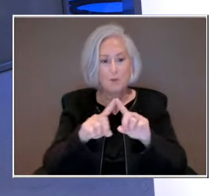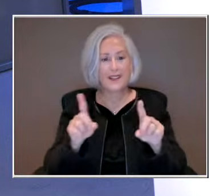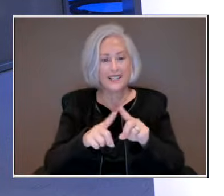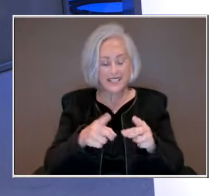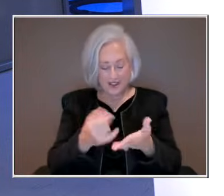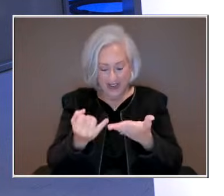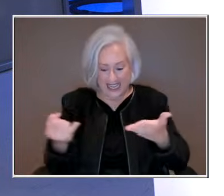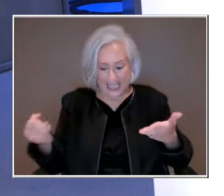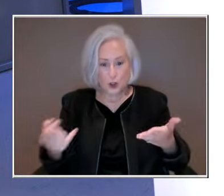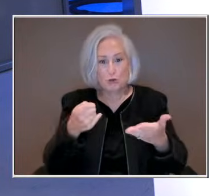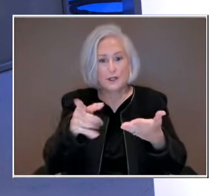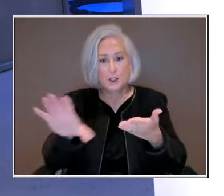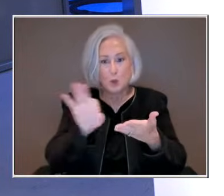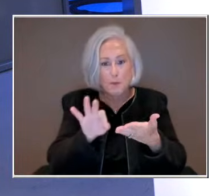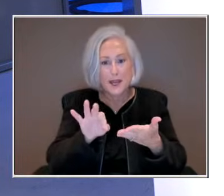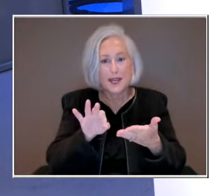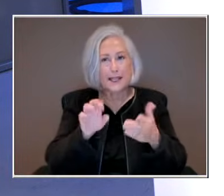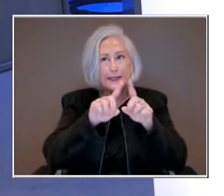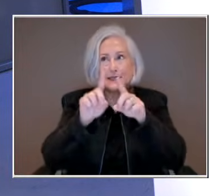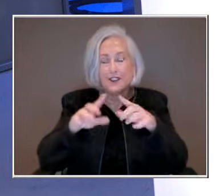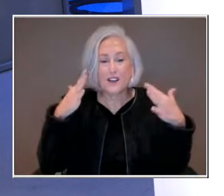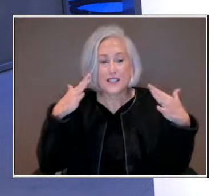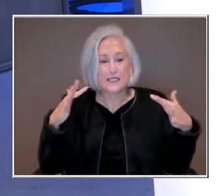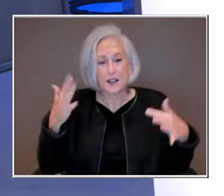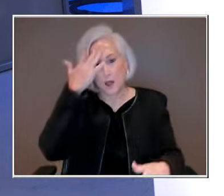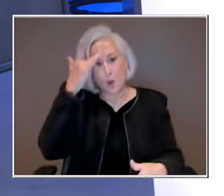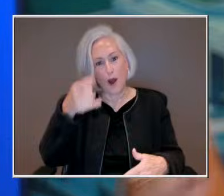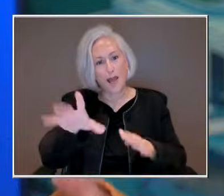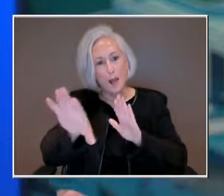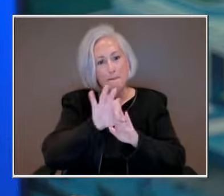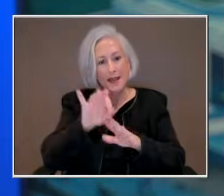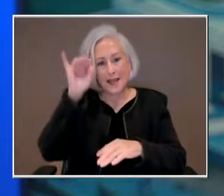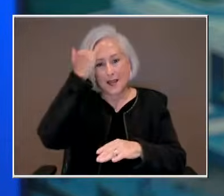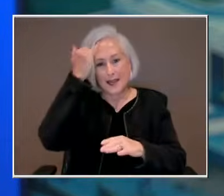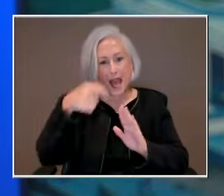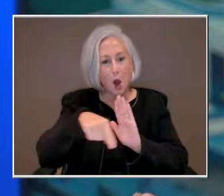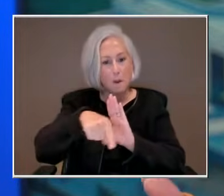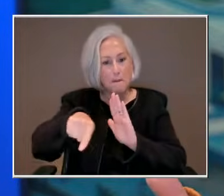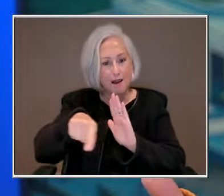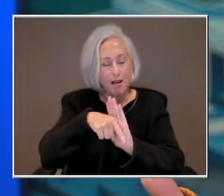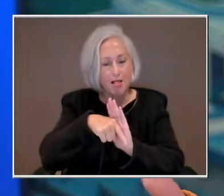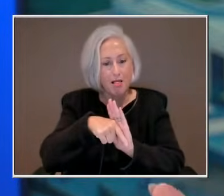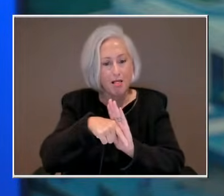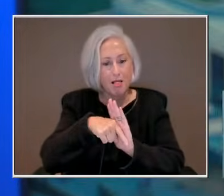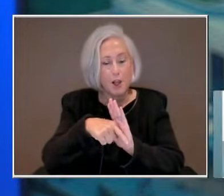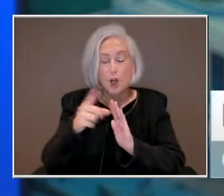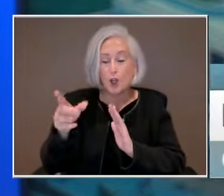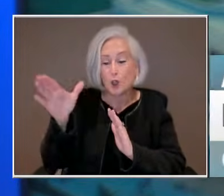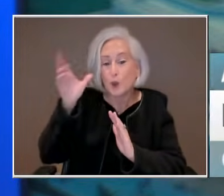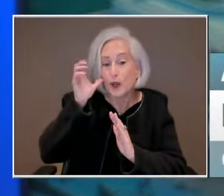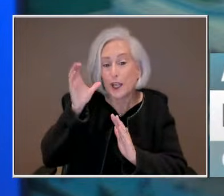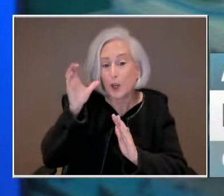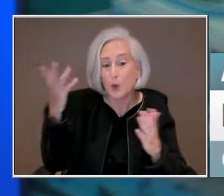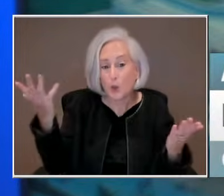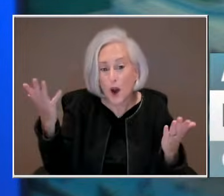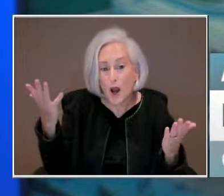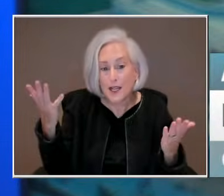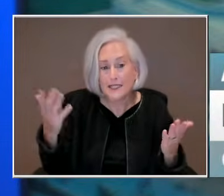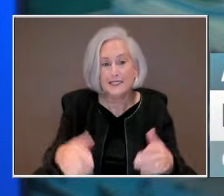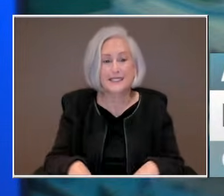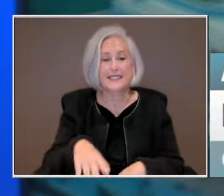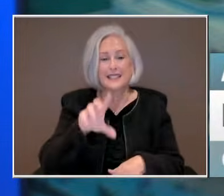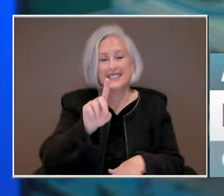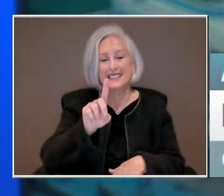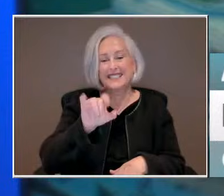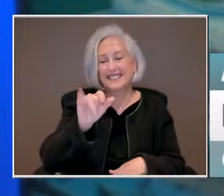sounds. Why the cowbell sound? The cowbell, what you're hearing in the study is a digital metronome. So it sounds to us